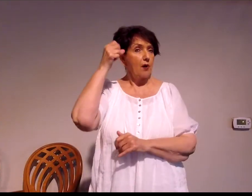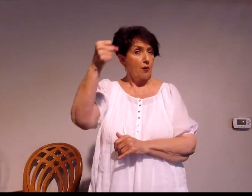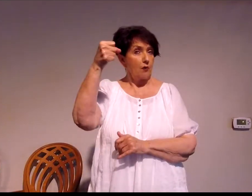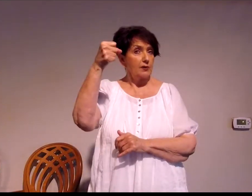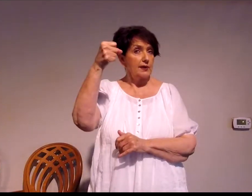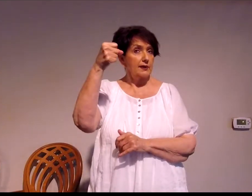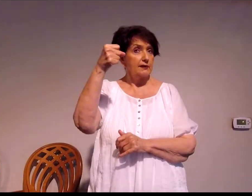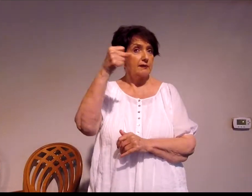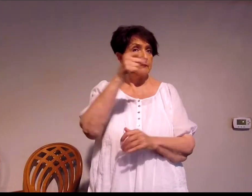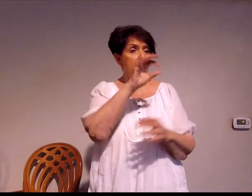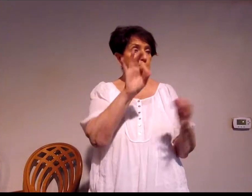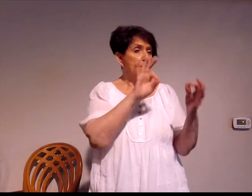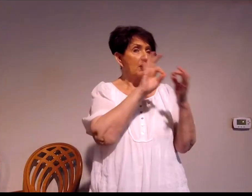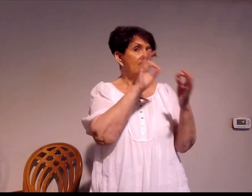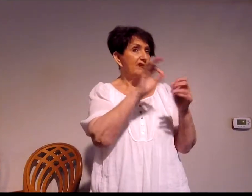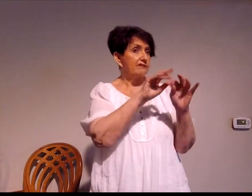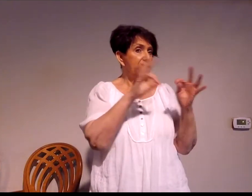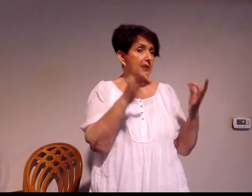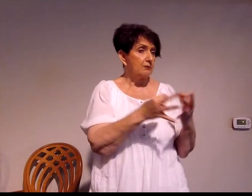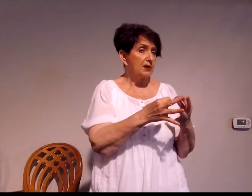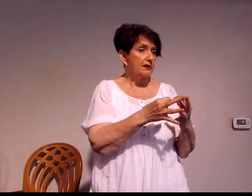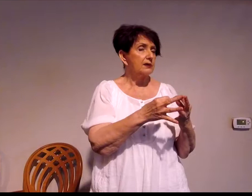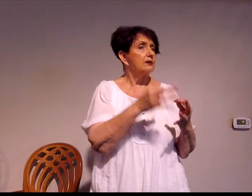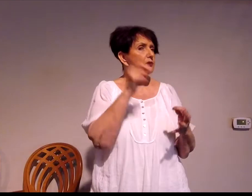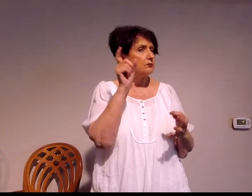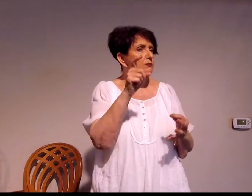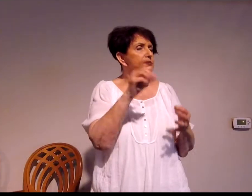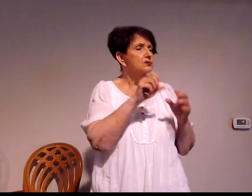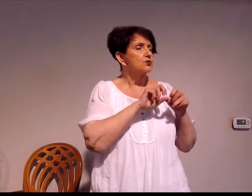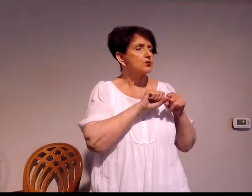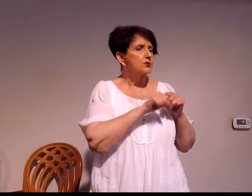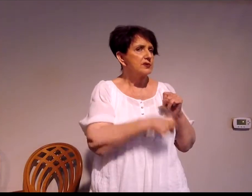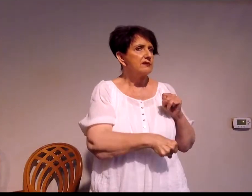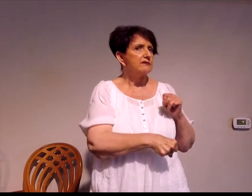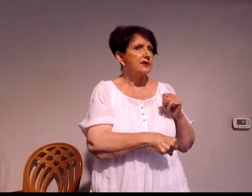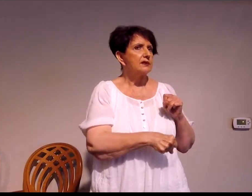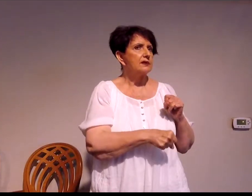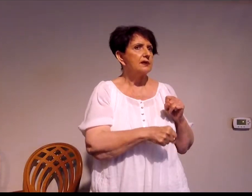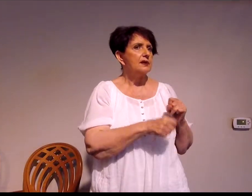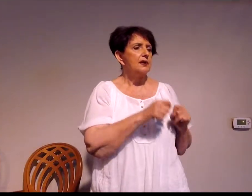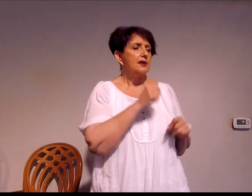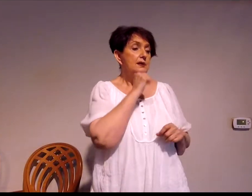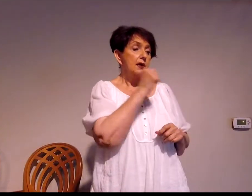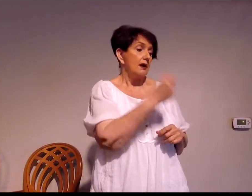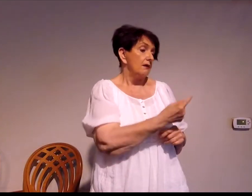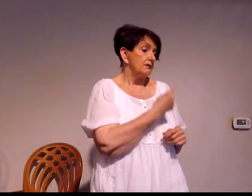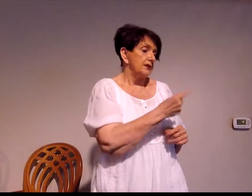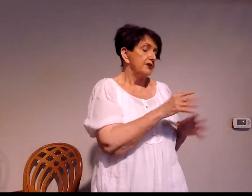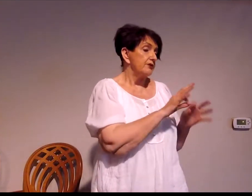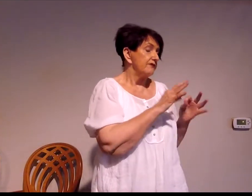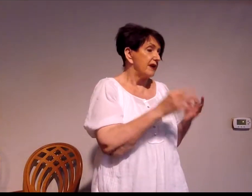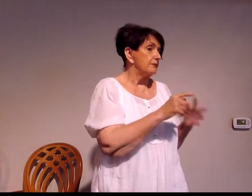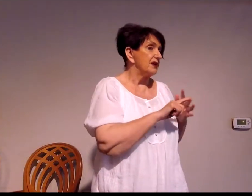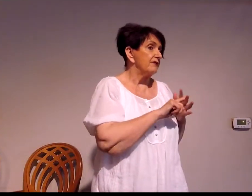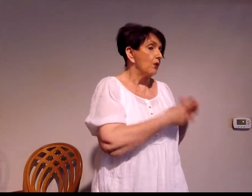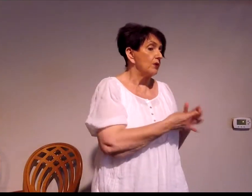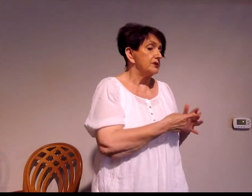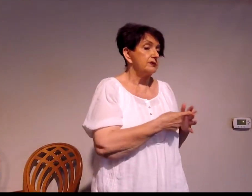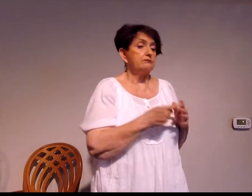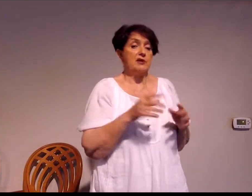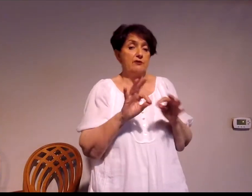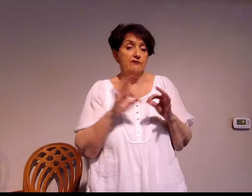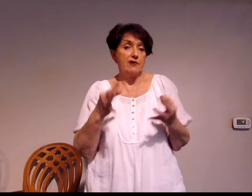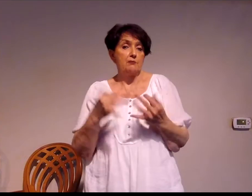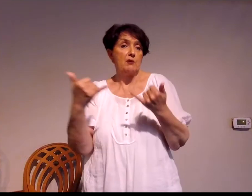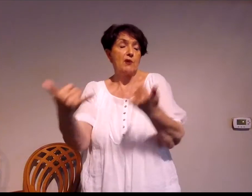an ideal family. Maybe perhaps not just of our family of origin, but the one we're currently co-creating right now.